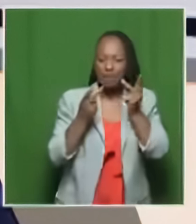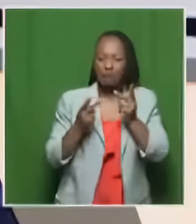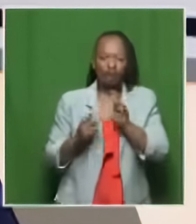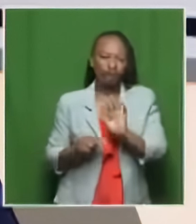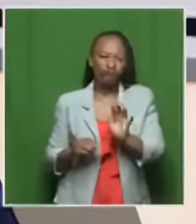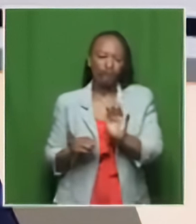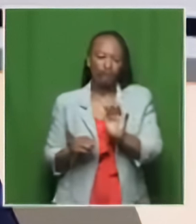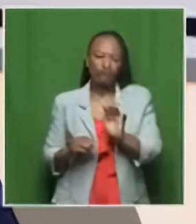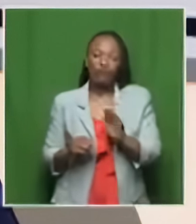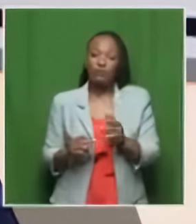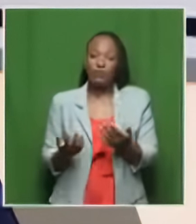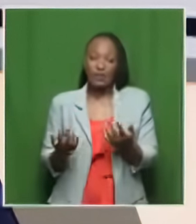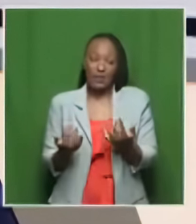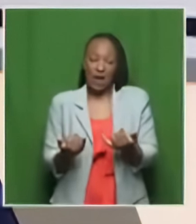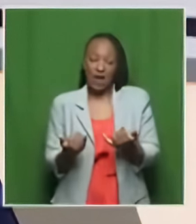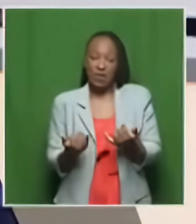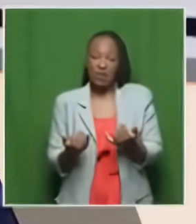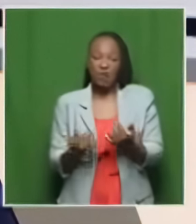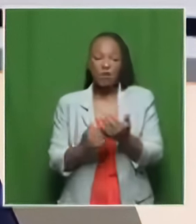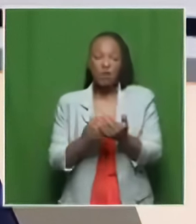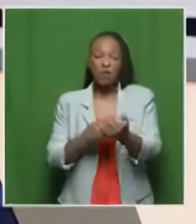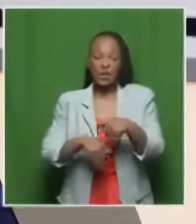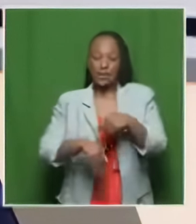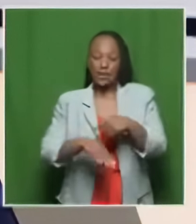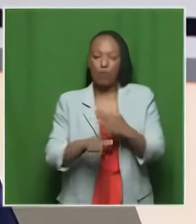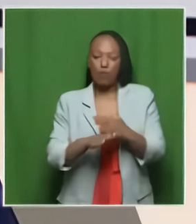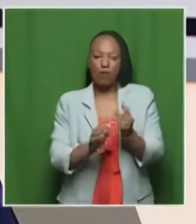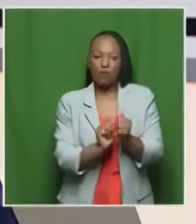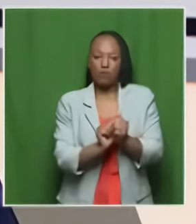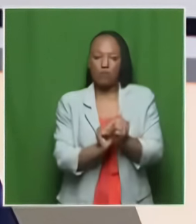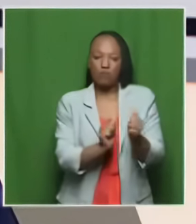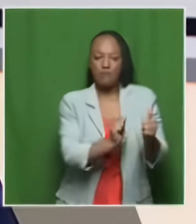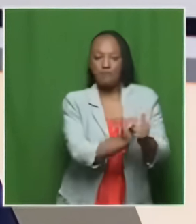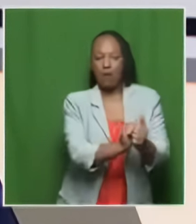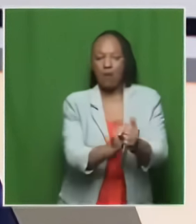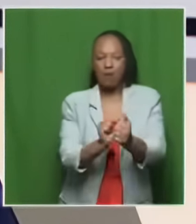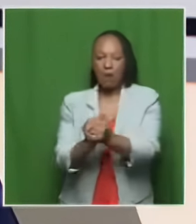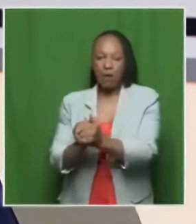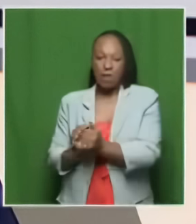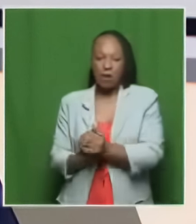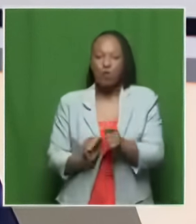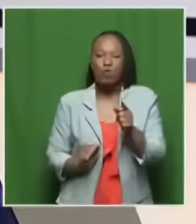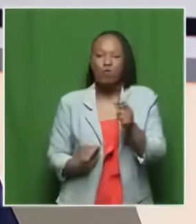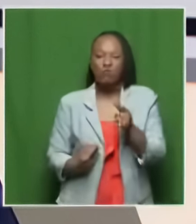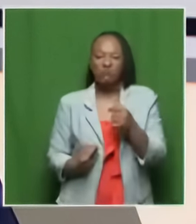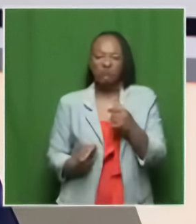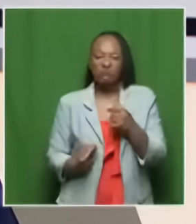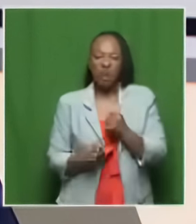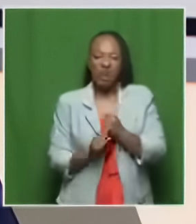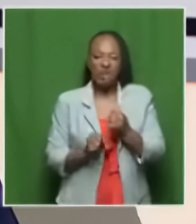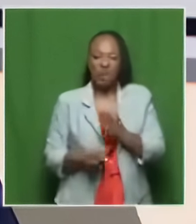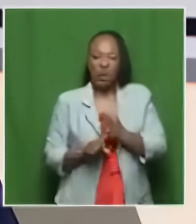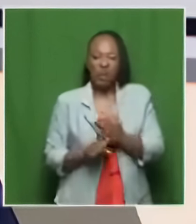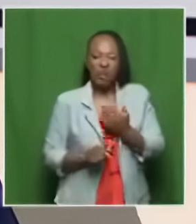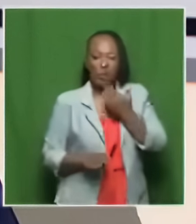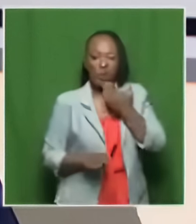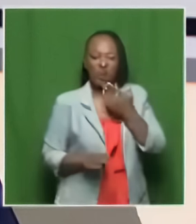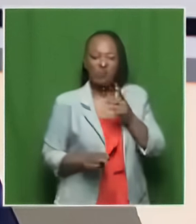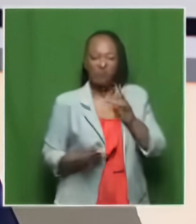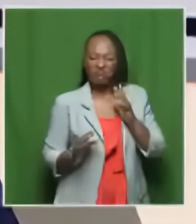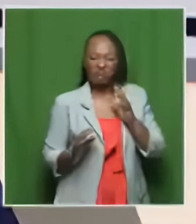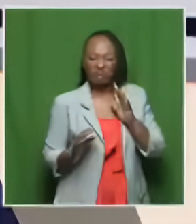So given that we are in the era of coalition politics, where's the red line? Who will you not